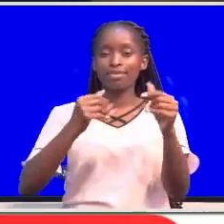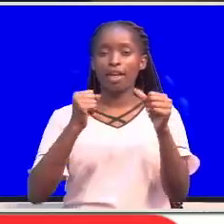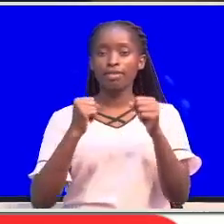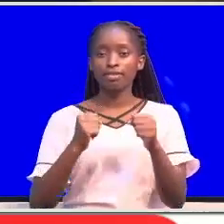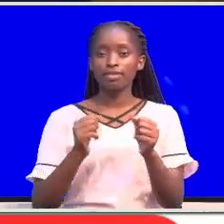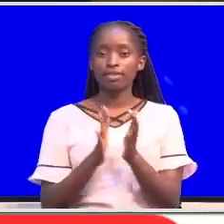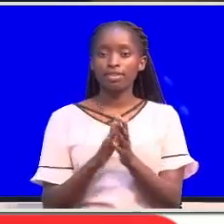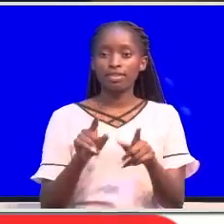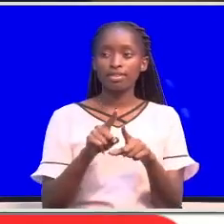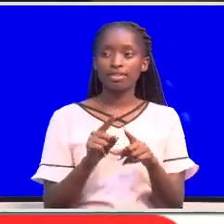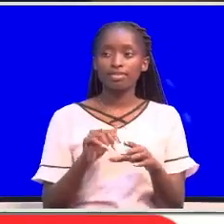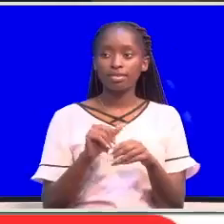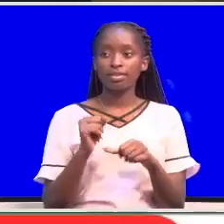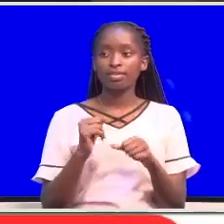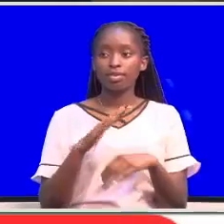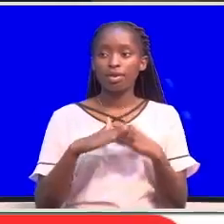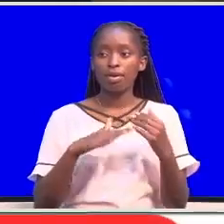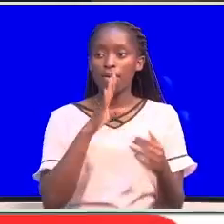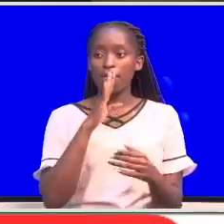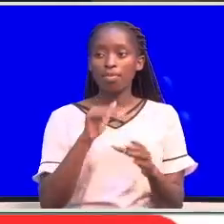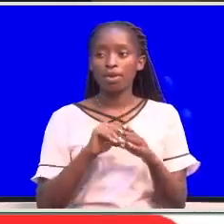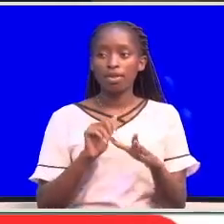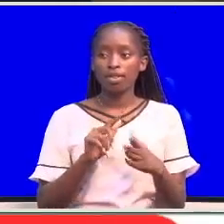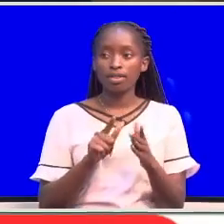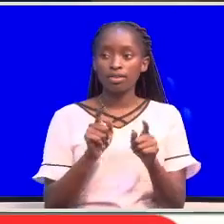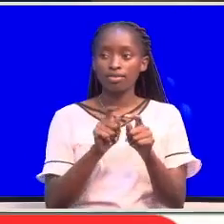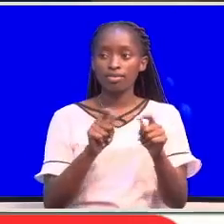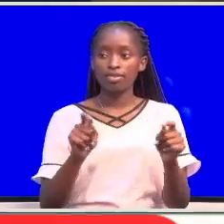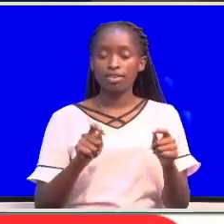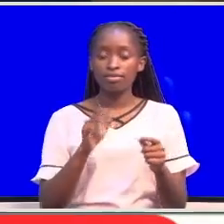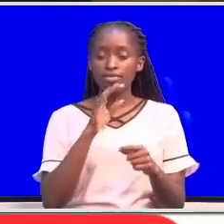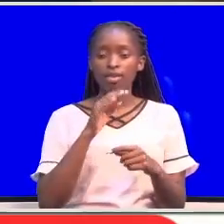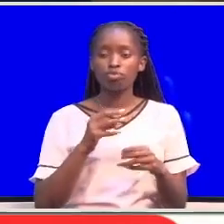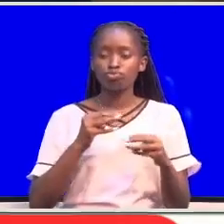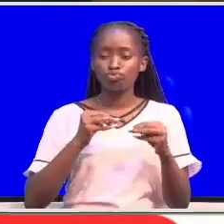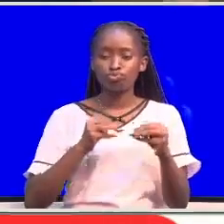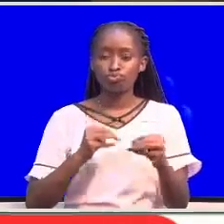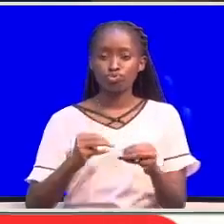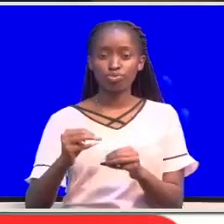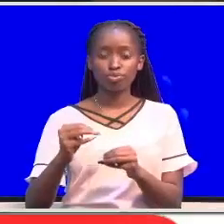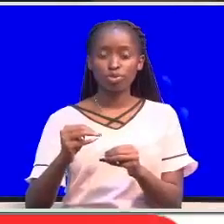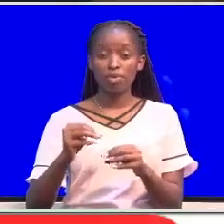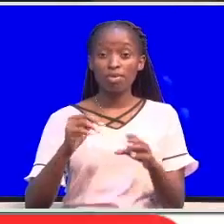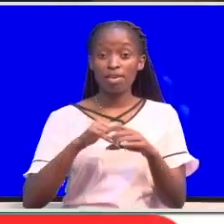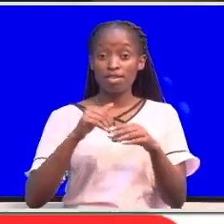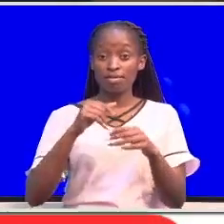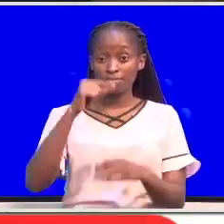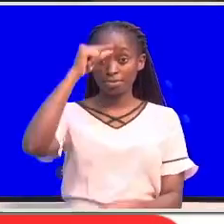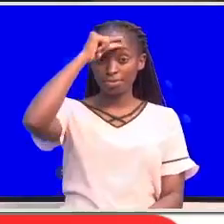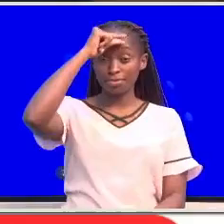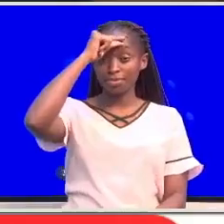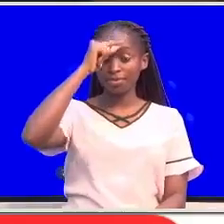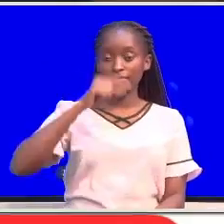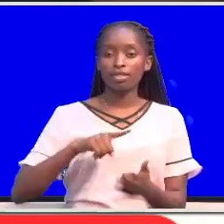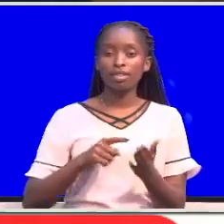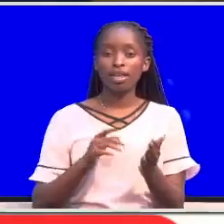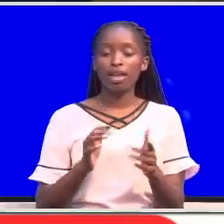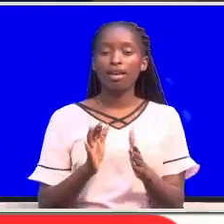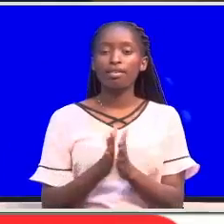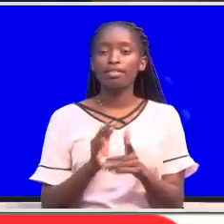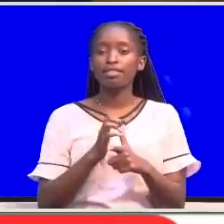disability to be on the negotiation table going forward in this government and even in governments to